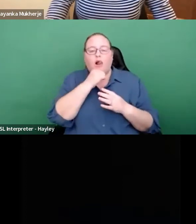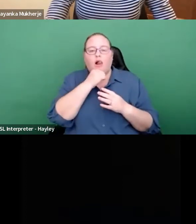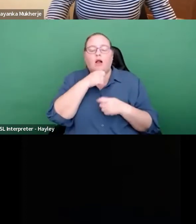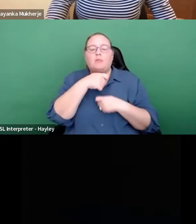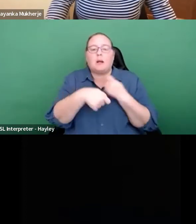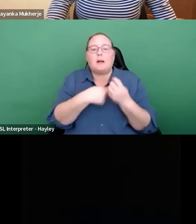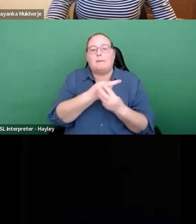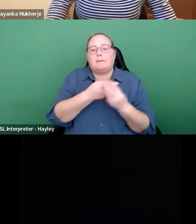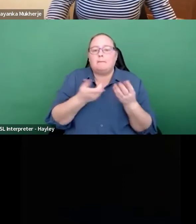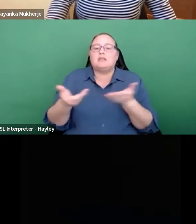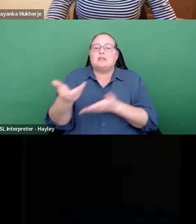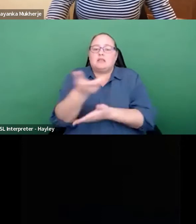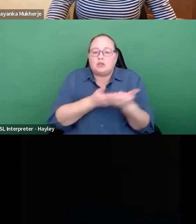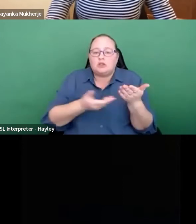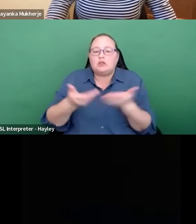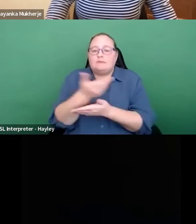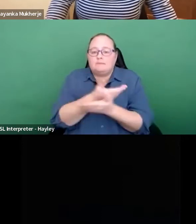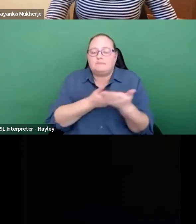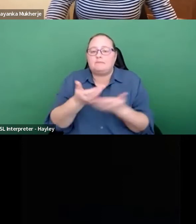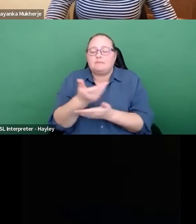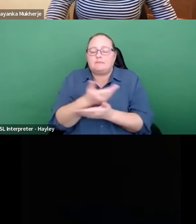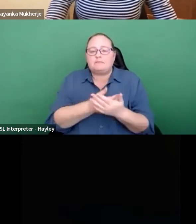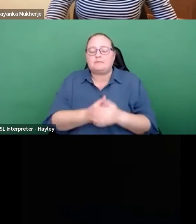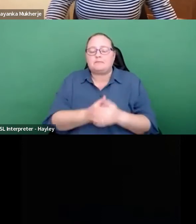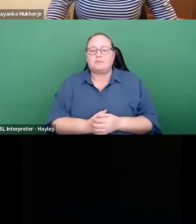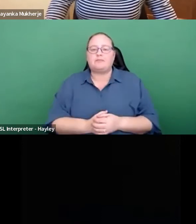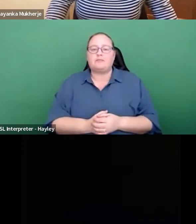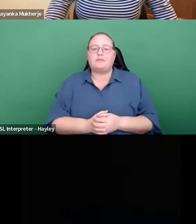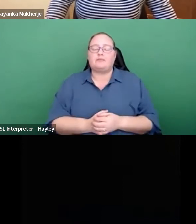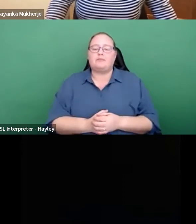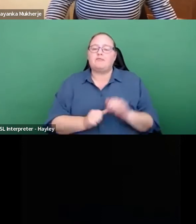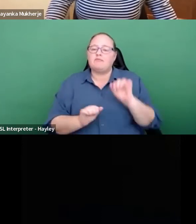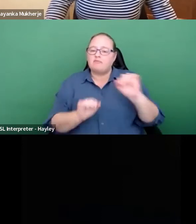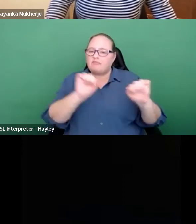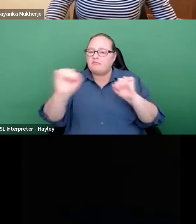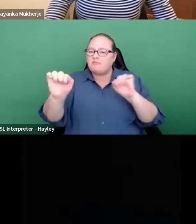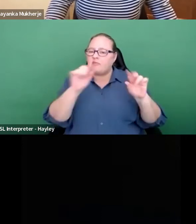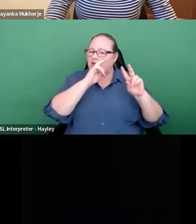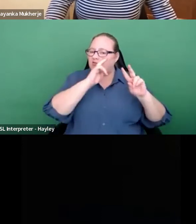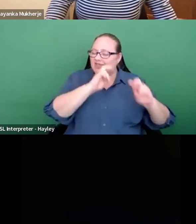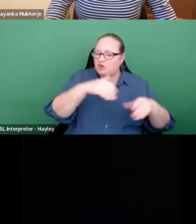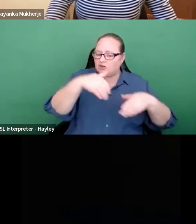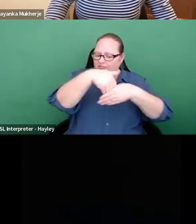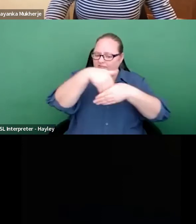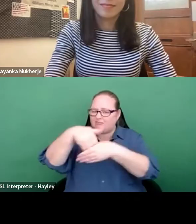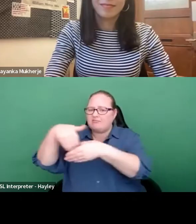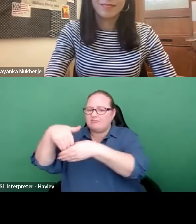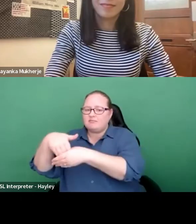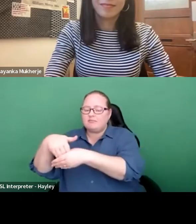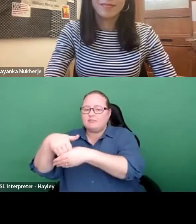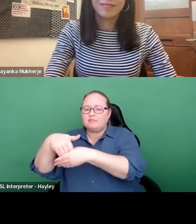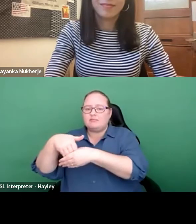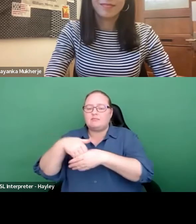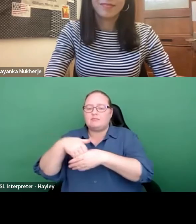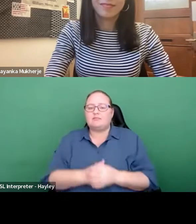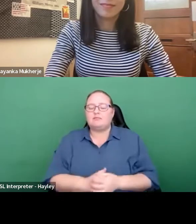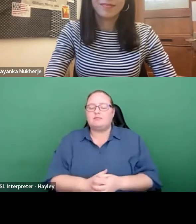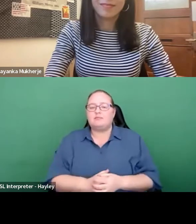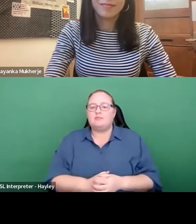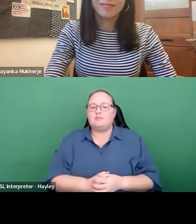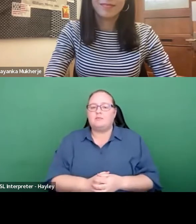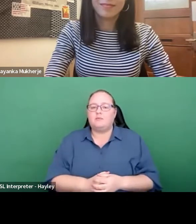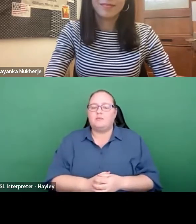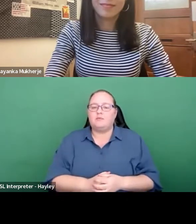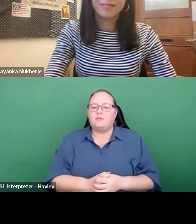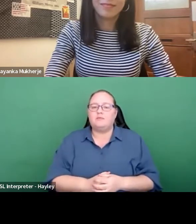by the speakers, of what each of their research, what their fieldwork reveals about the